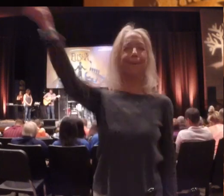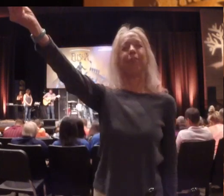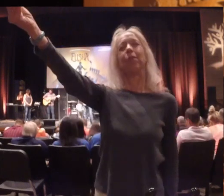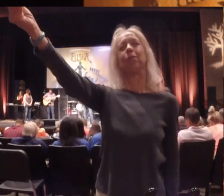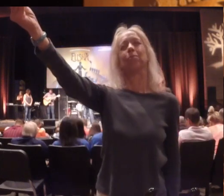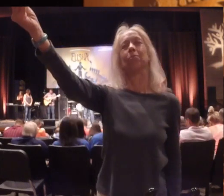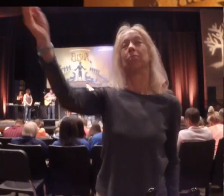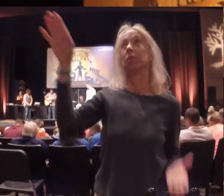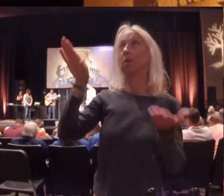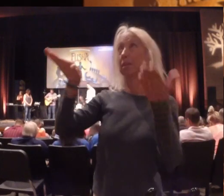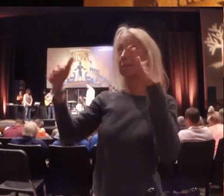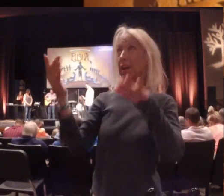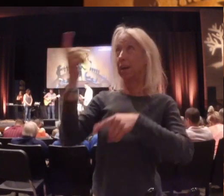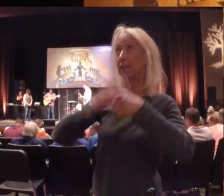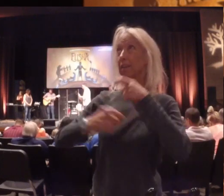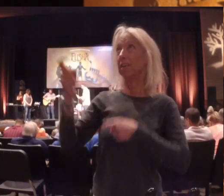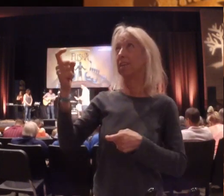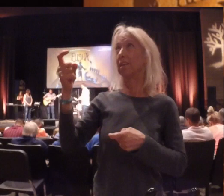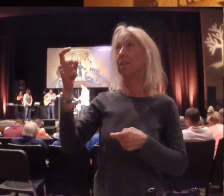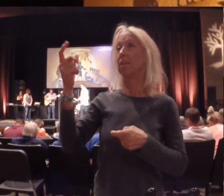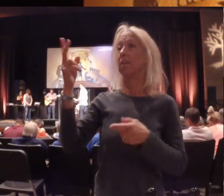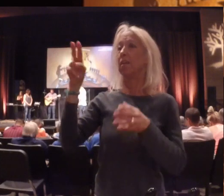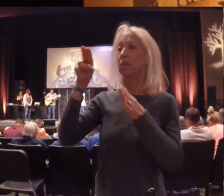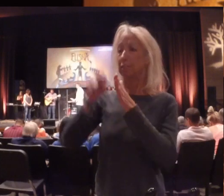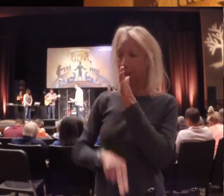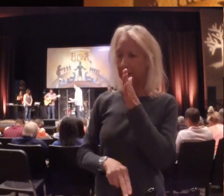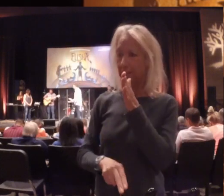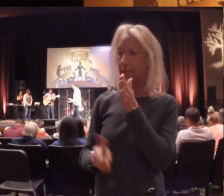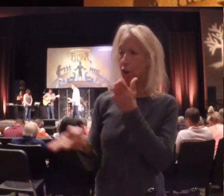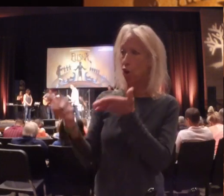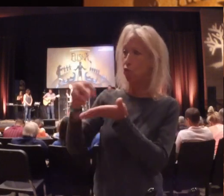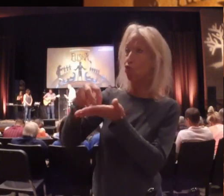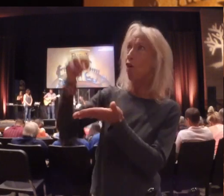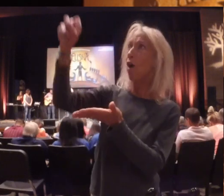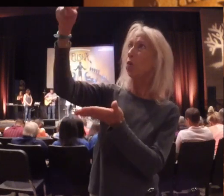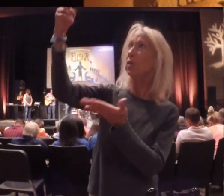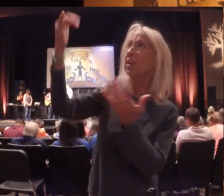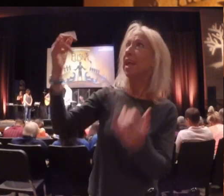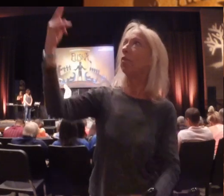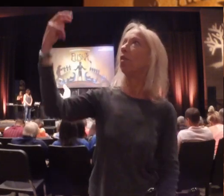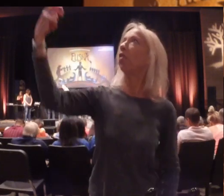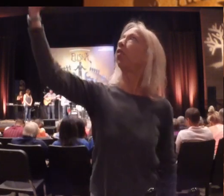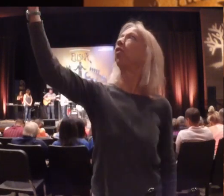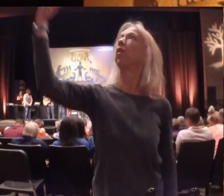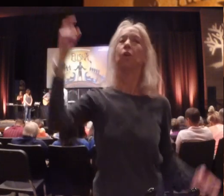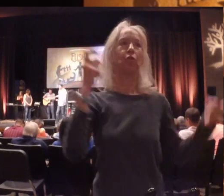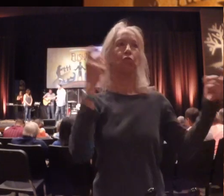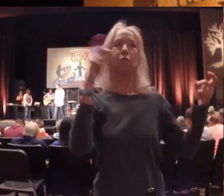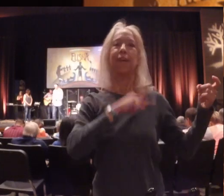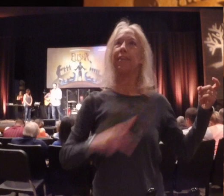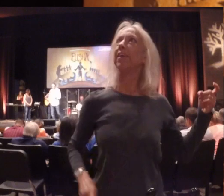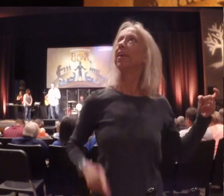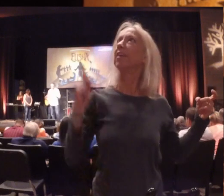you. I believe that you died for me, that you rose from the grave, and that you